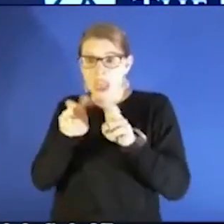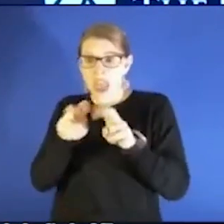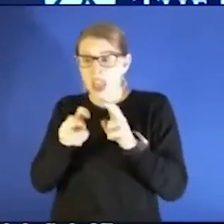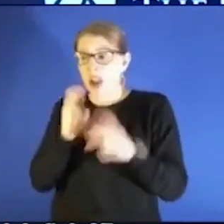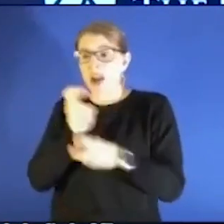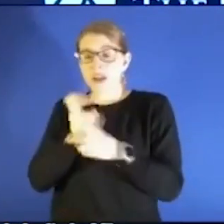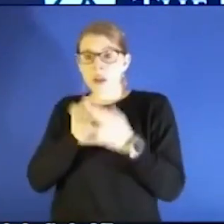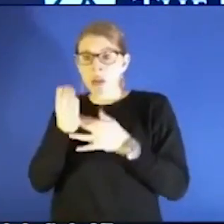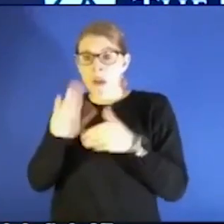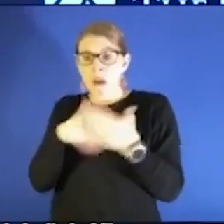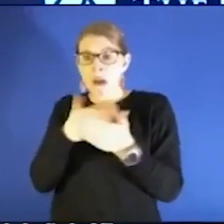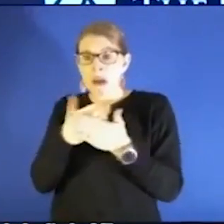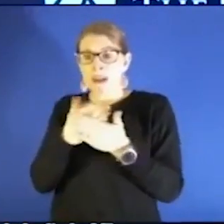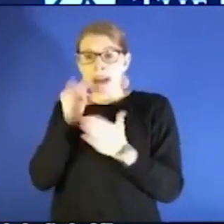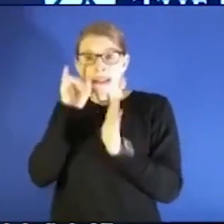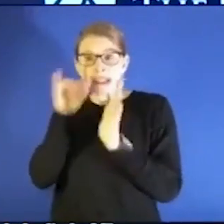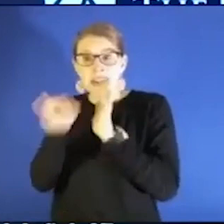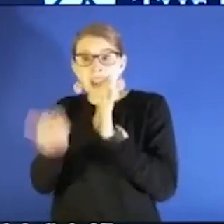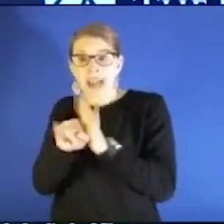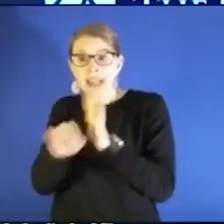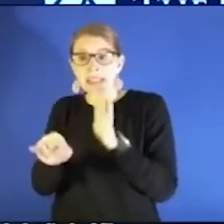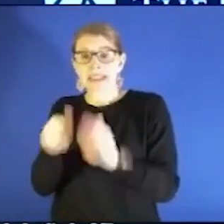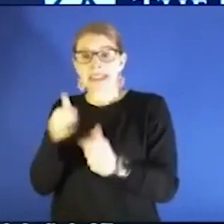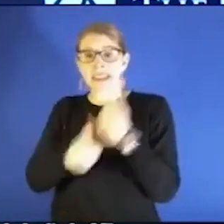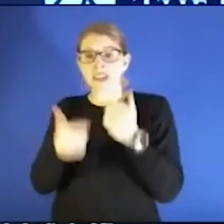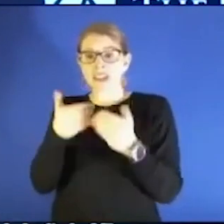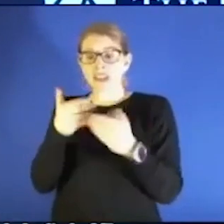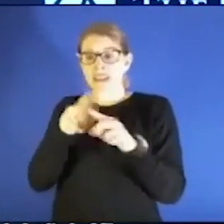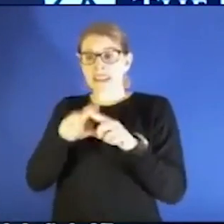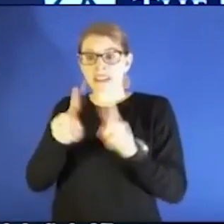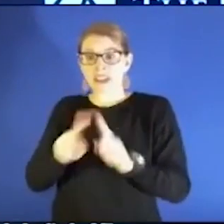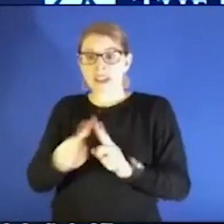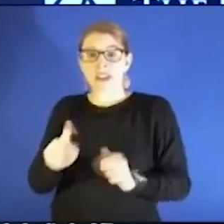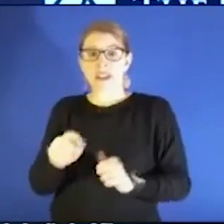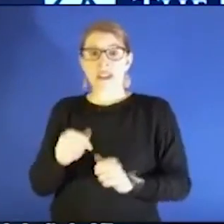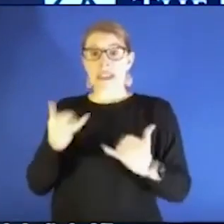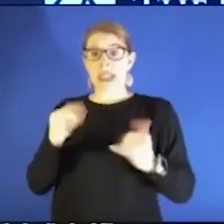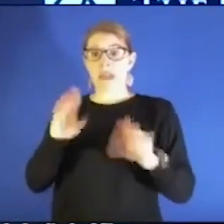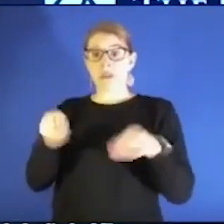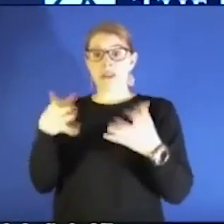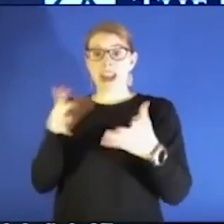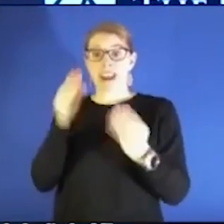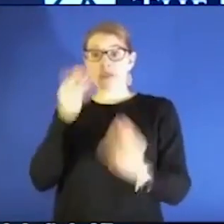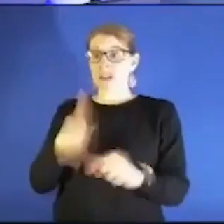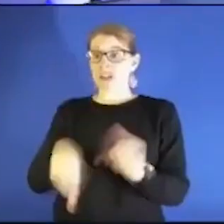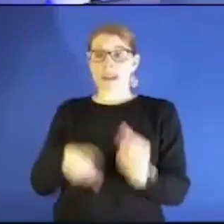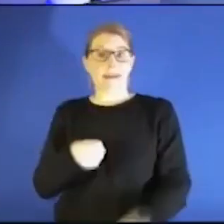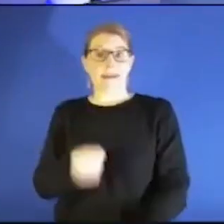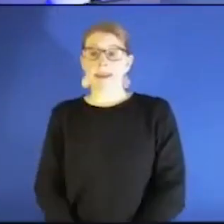that are working on building out those reports, but today I can't provide that information. Yeah, I think that's real hard, Amanda.